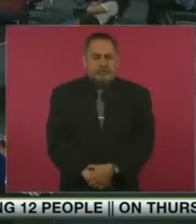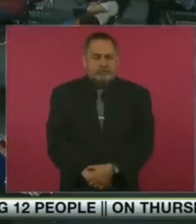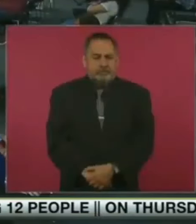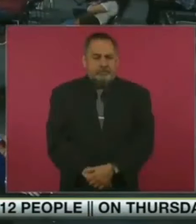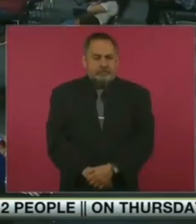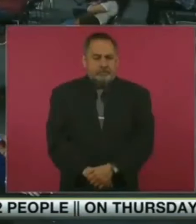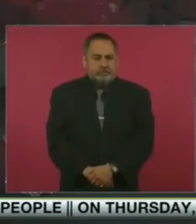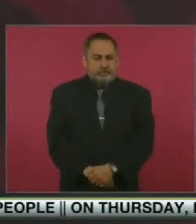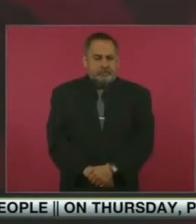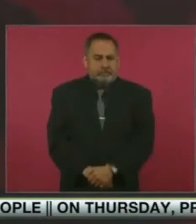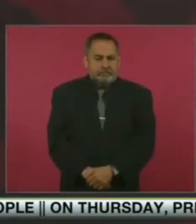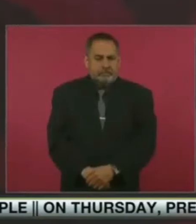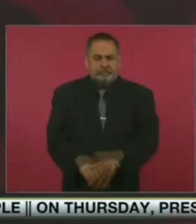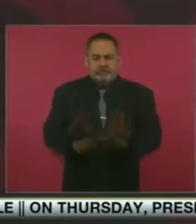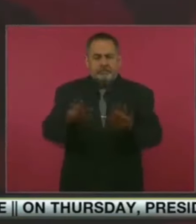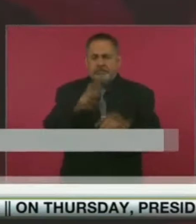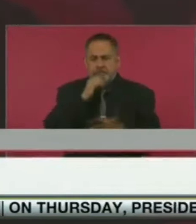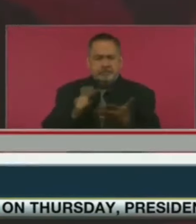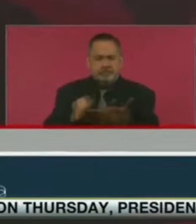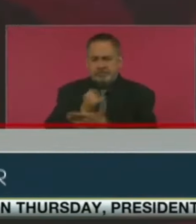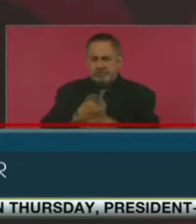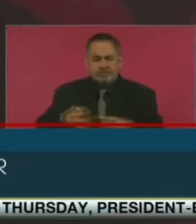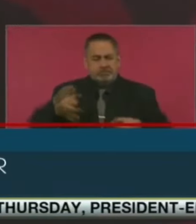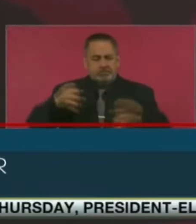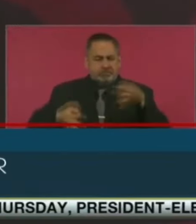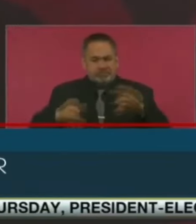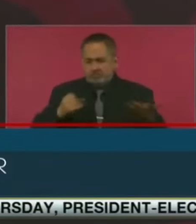Son medidas cautelares, todavía no termina el juicio.